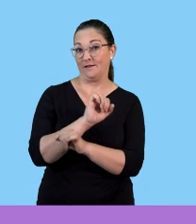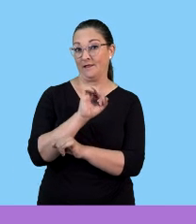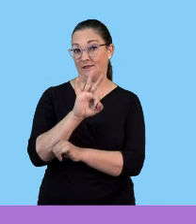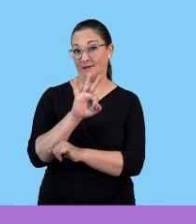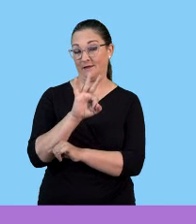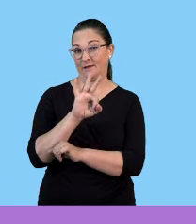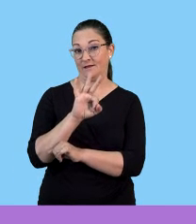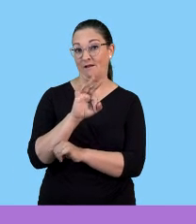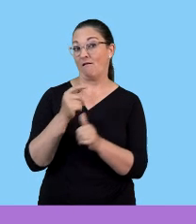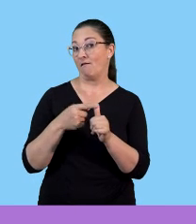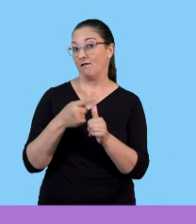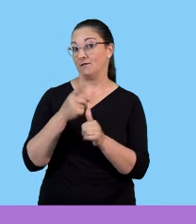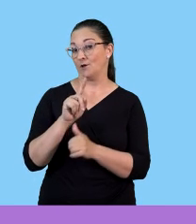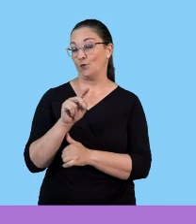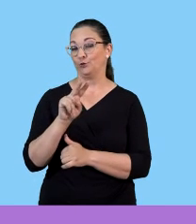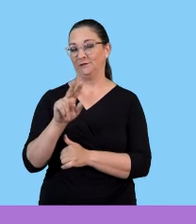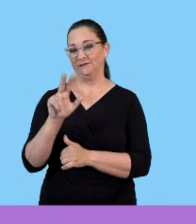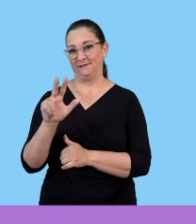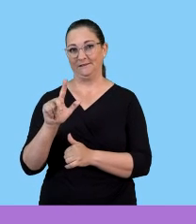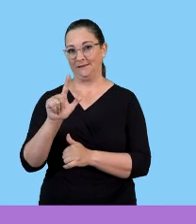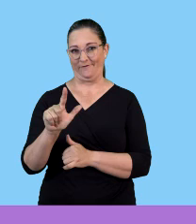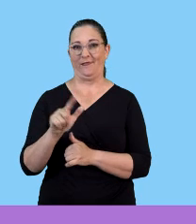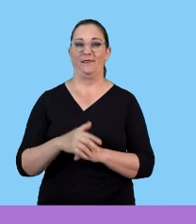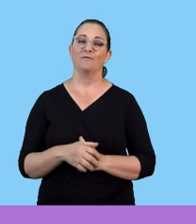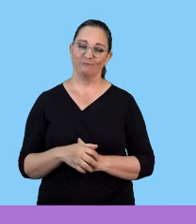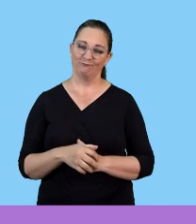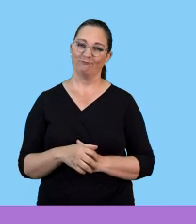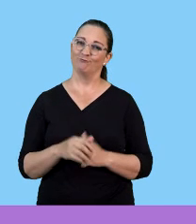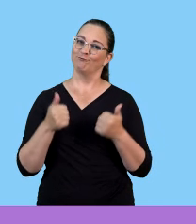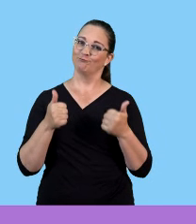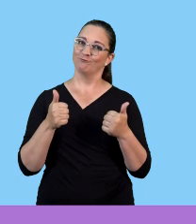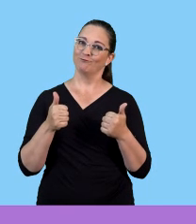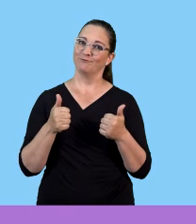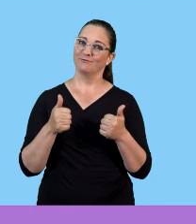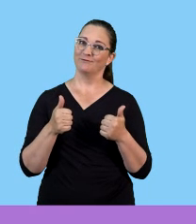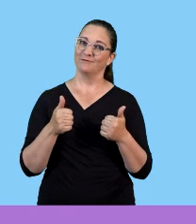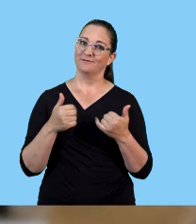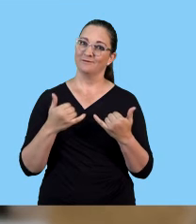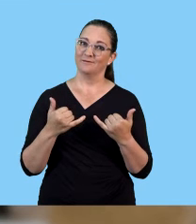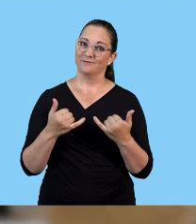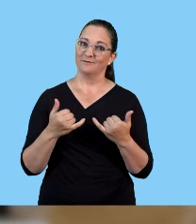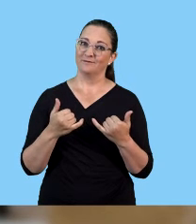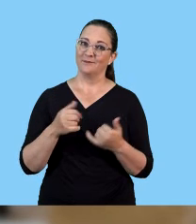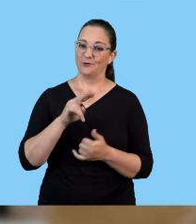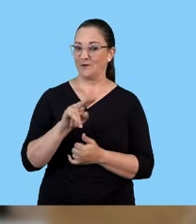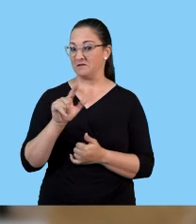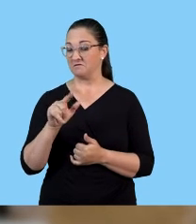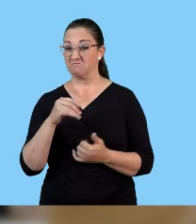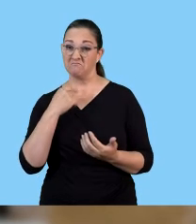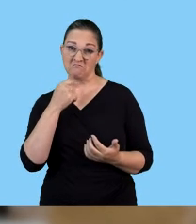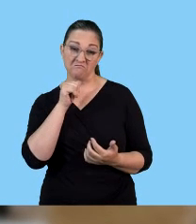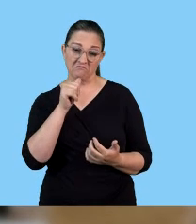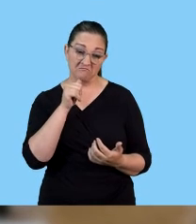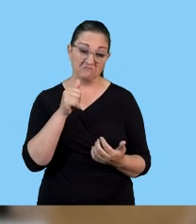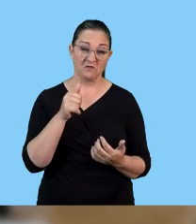9 multiplied by 3 is 27. Again, So in this case, it didn't